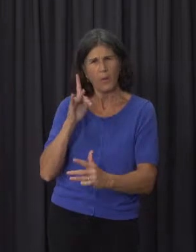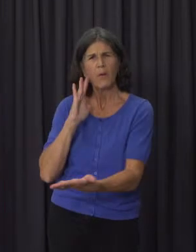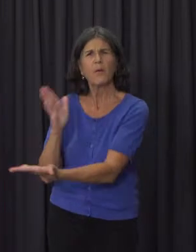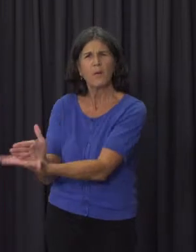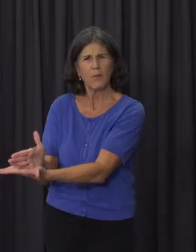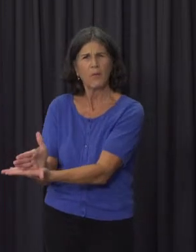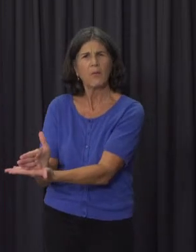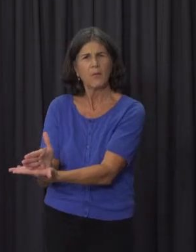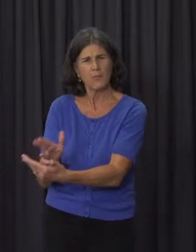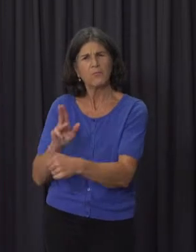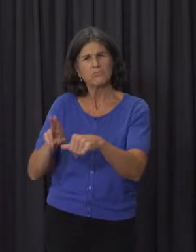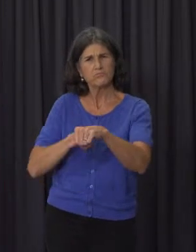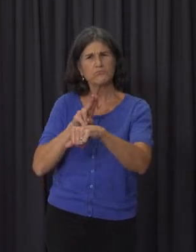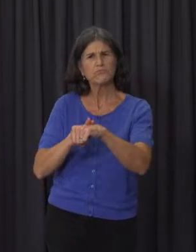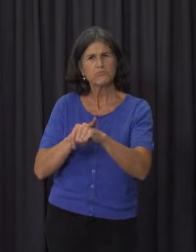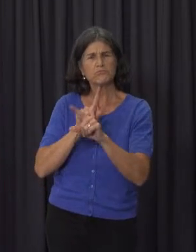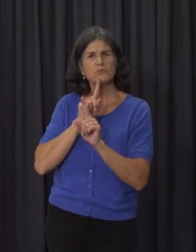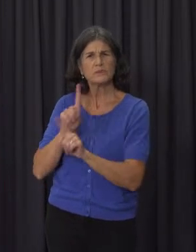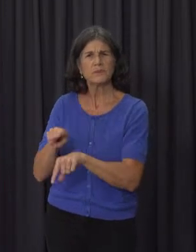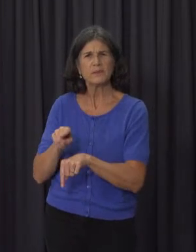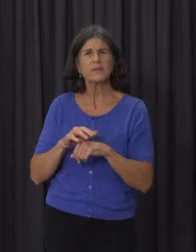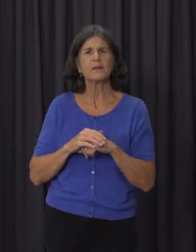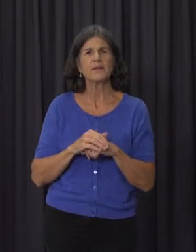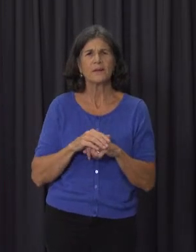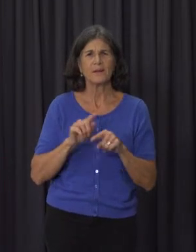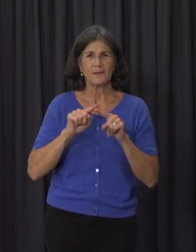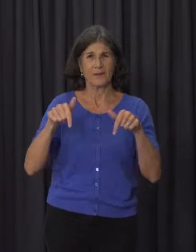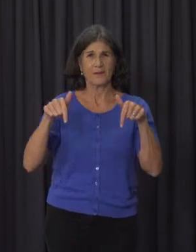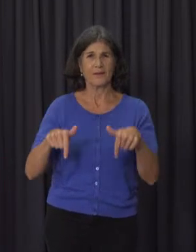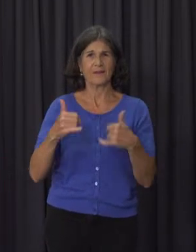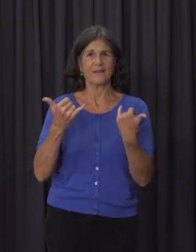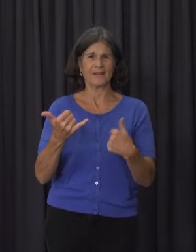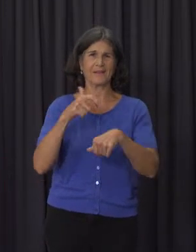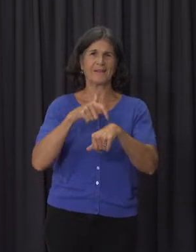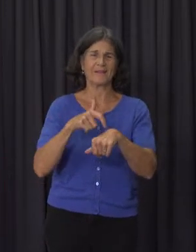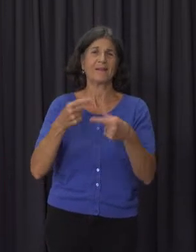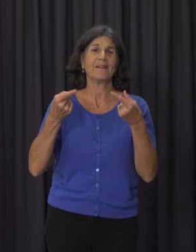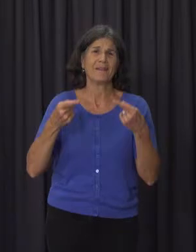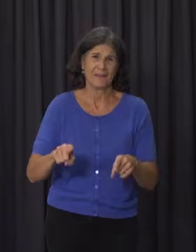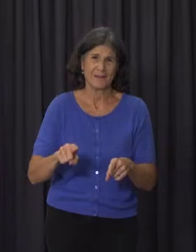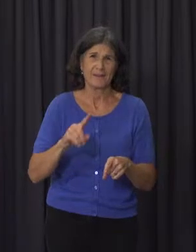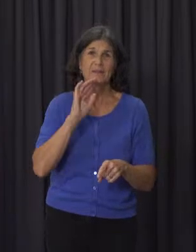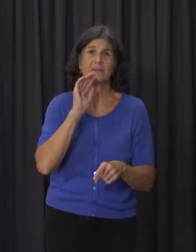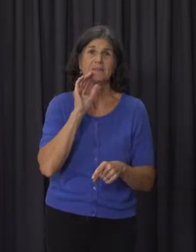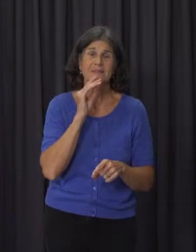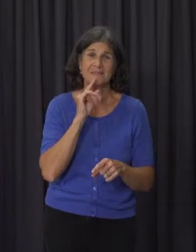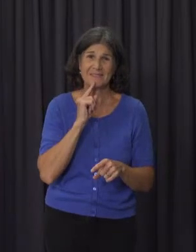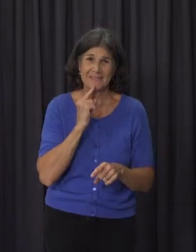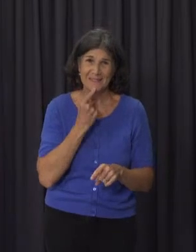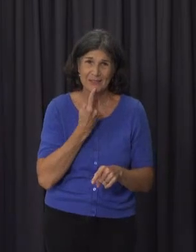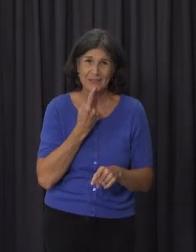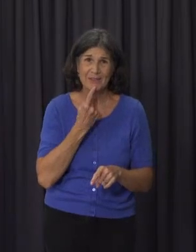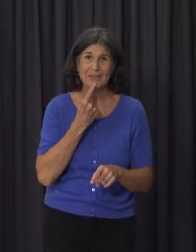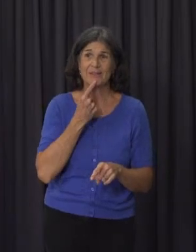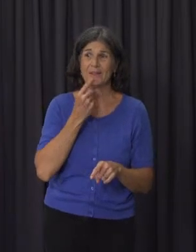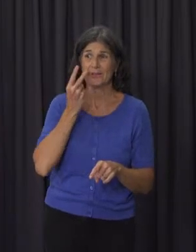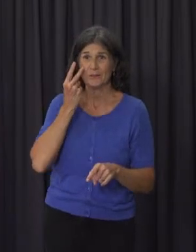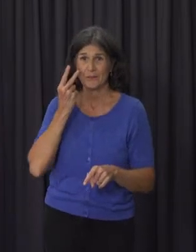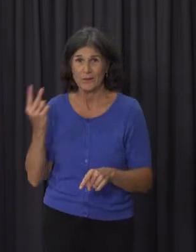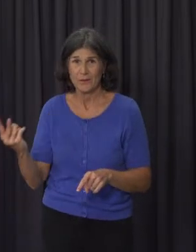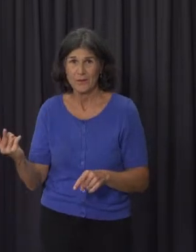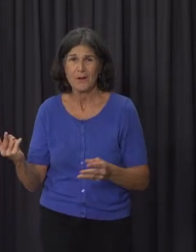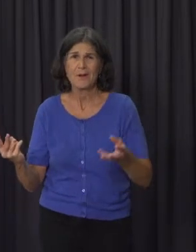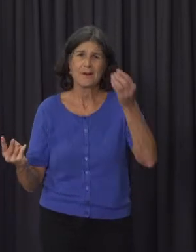to make sure that the people on the ground understand where everyone is. Much like that previous question